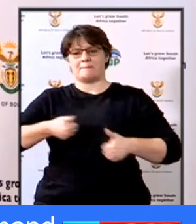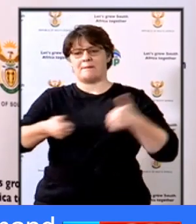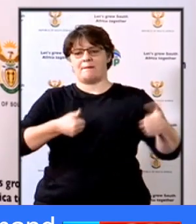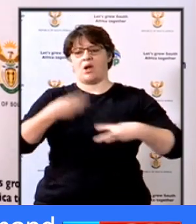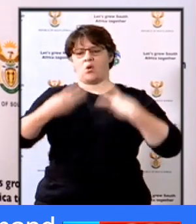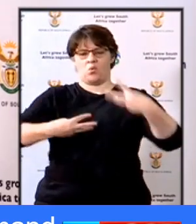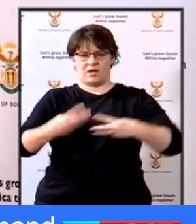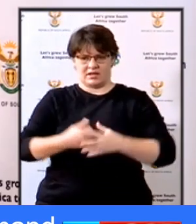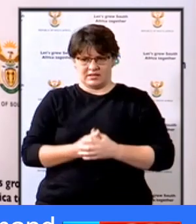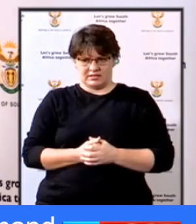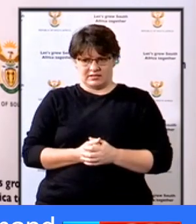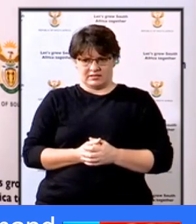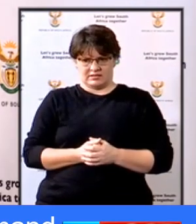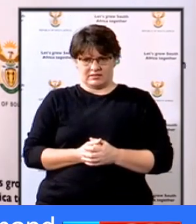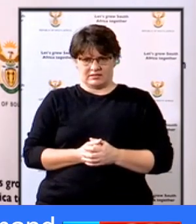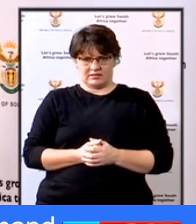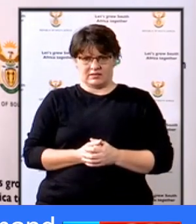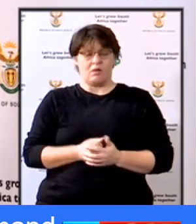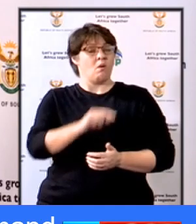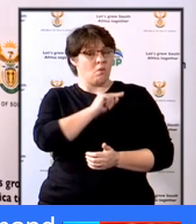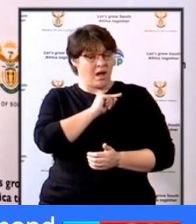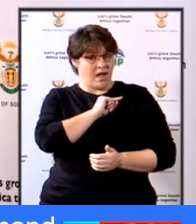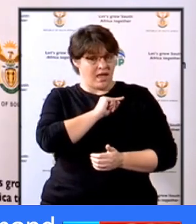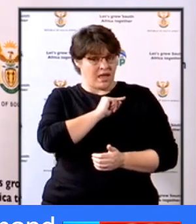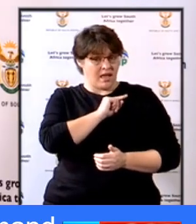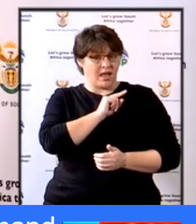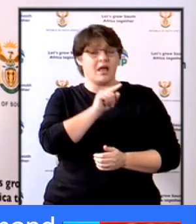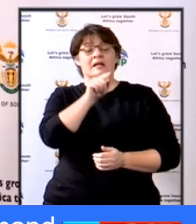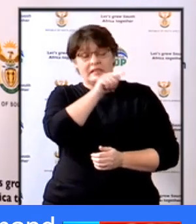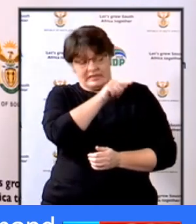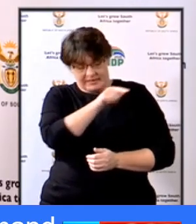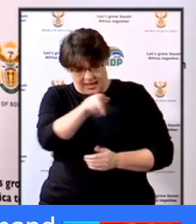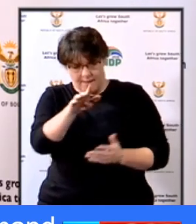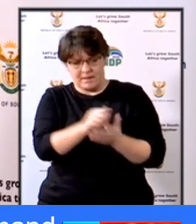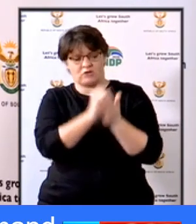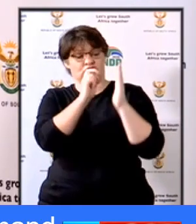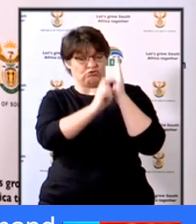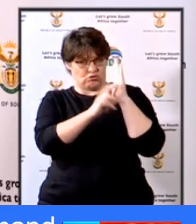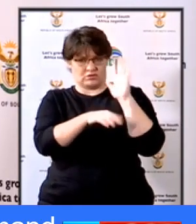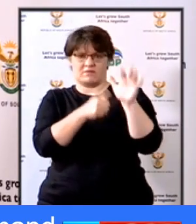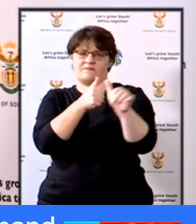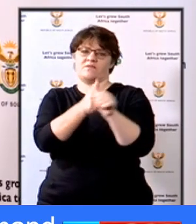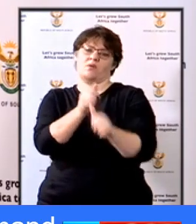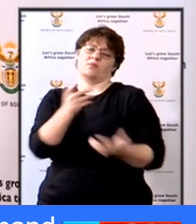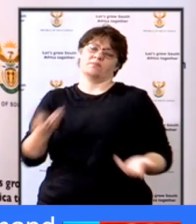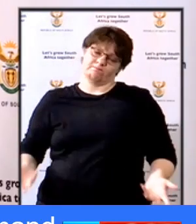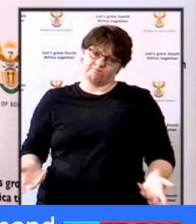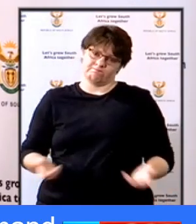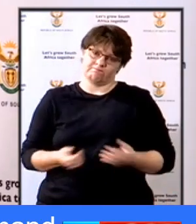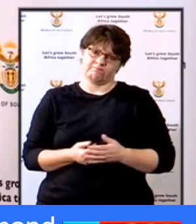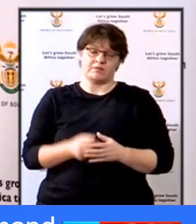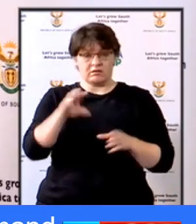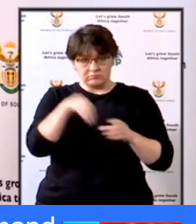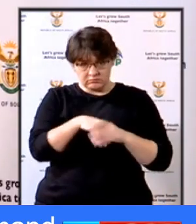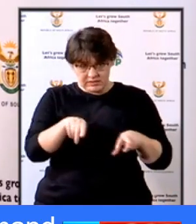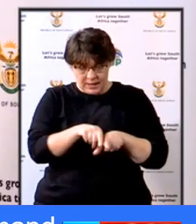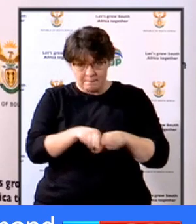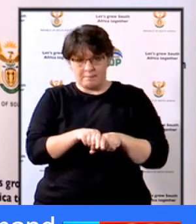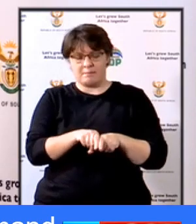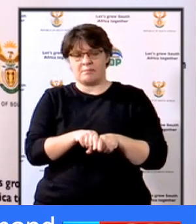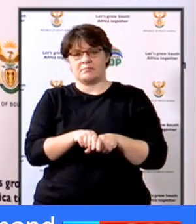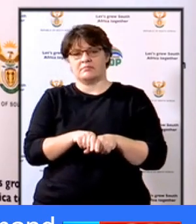on condition that they adhere to the measures that we have just spoken to, including domestic